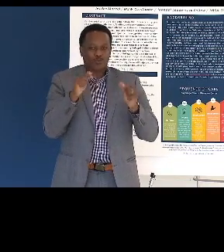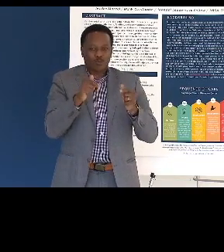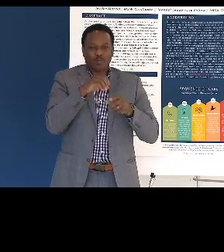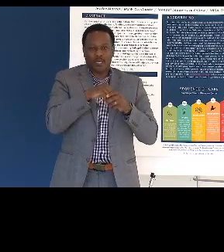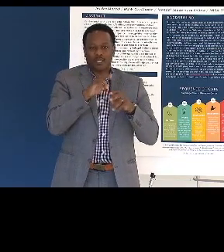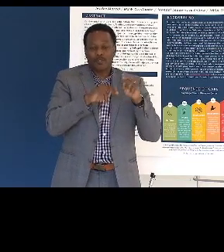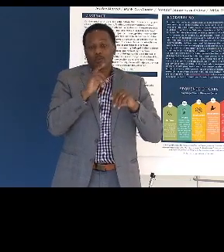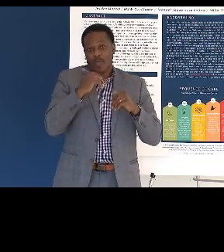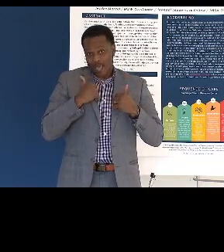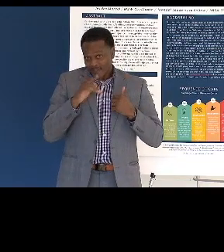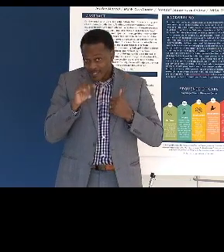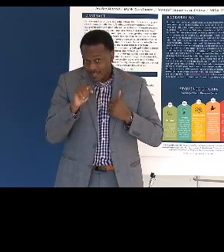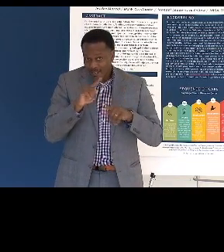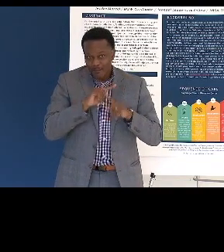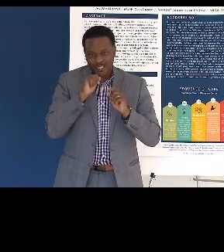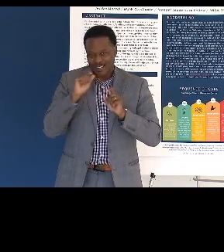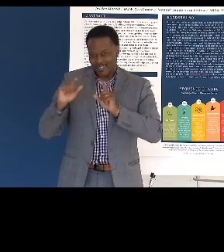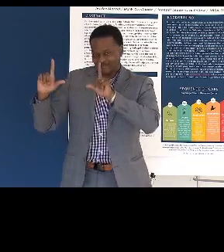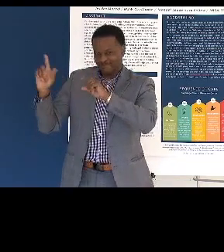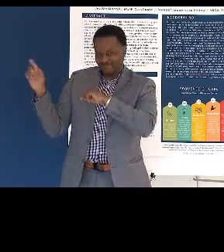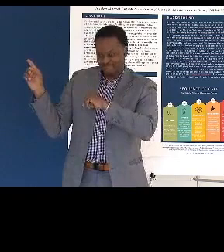have that data.